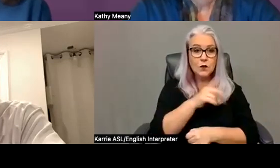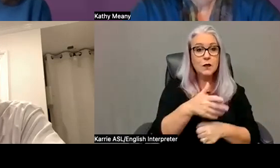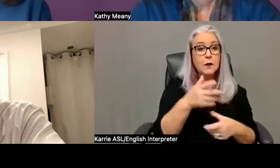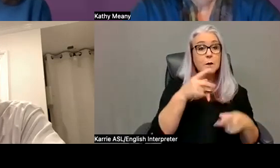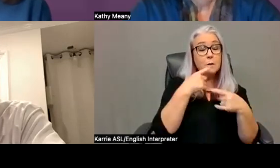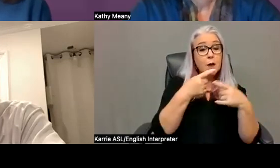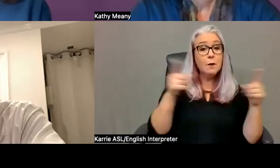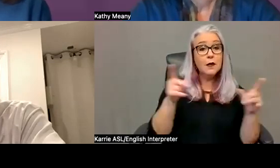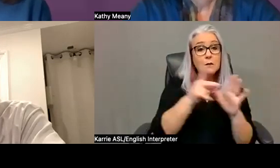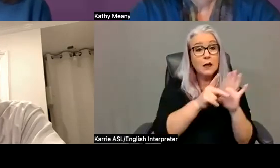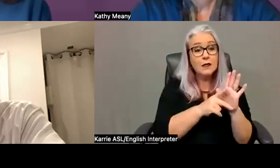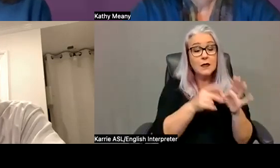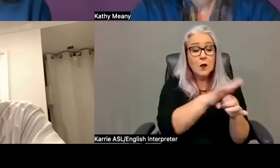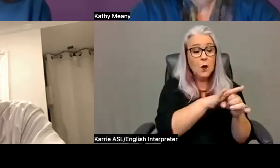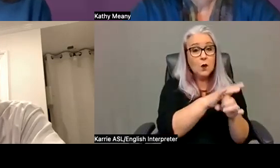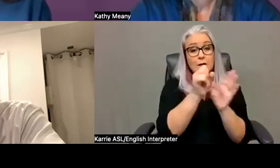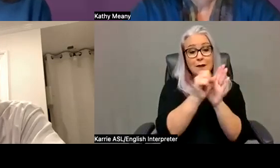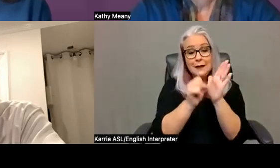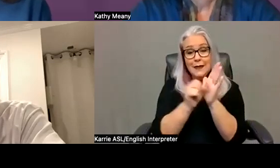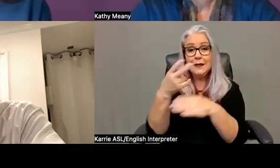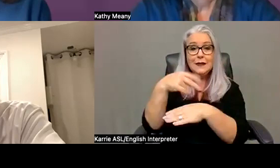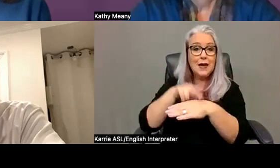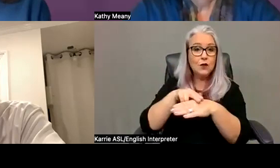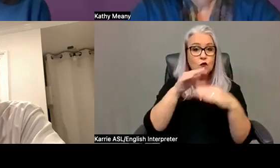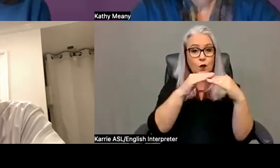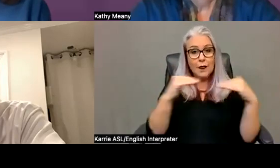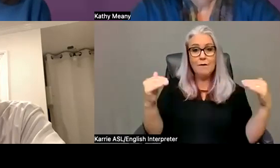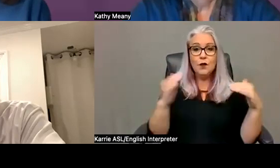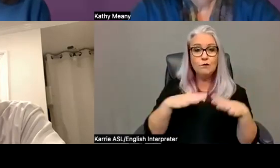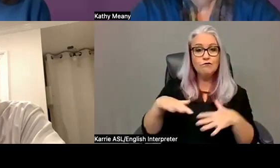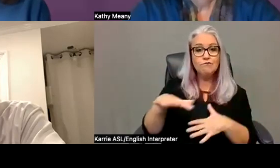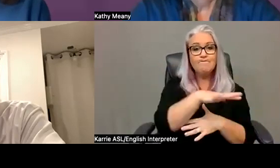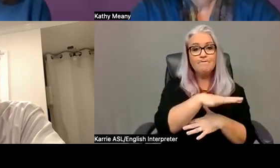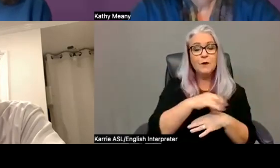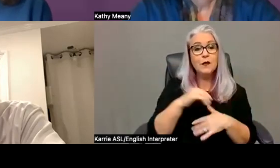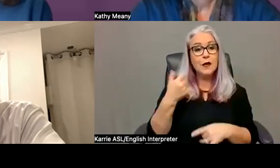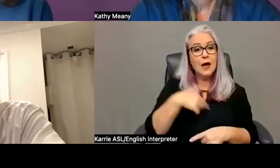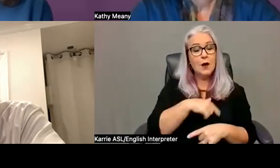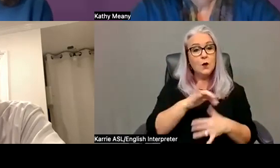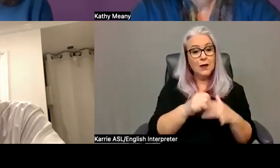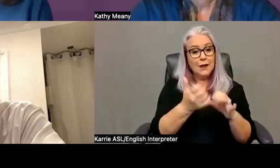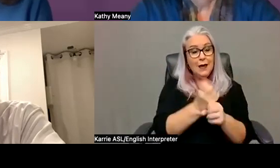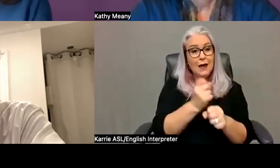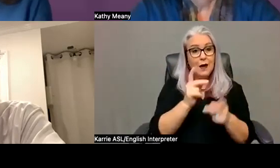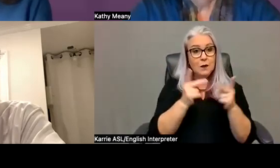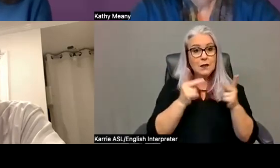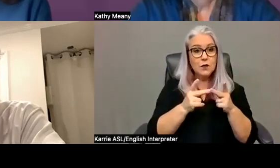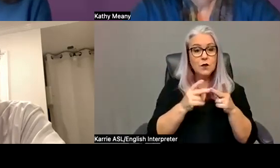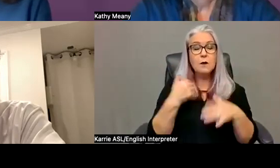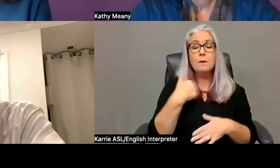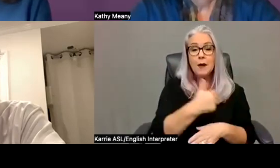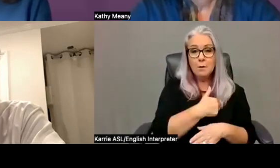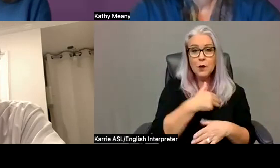at the local, state, or national level. How do we arrive at our positions? By member study and